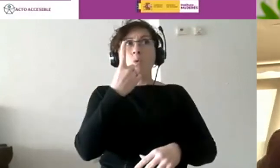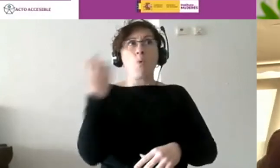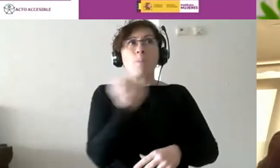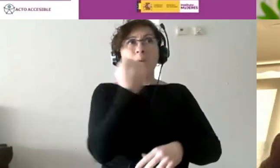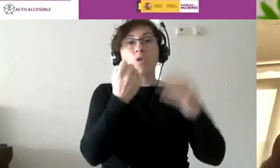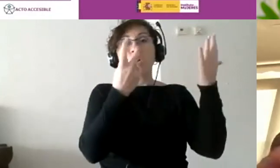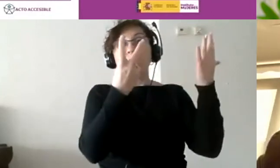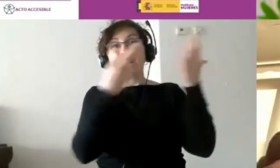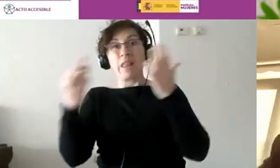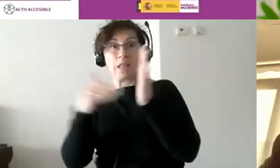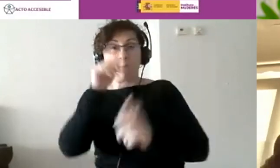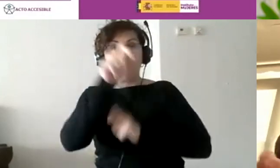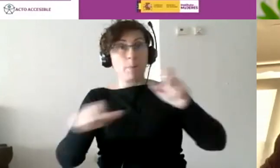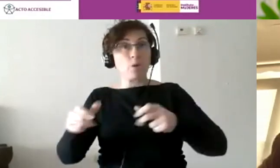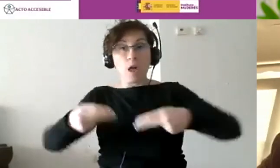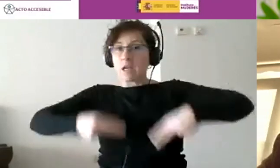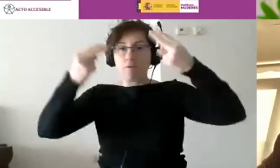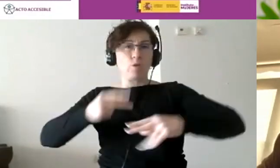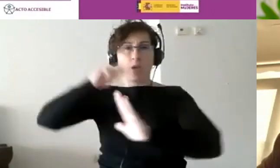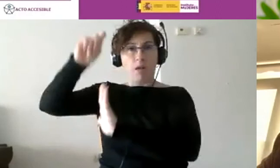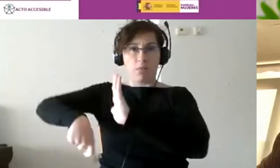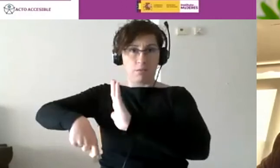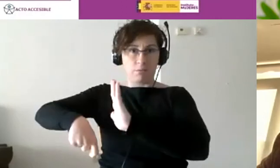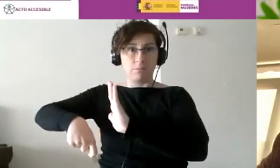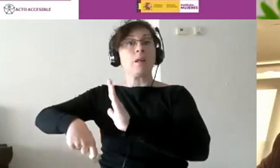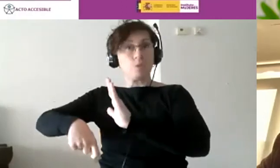expect there to be between 700 and